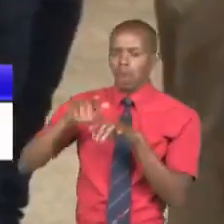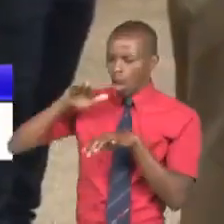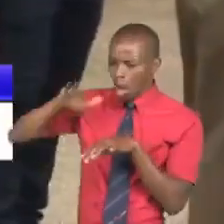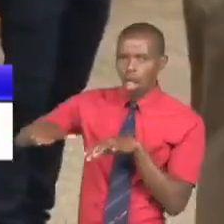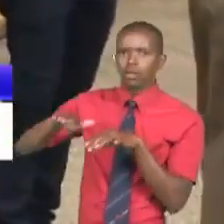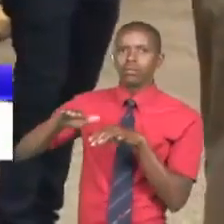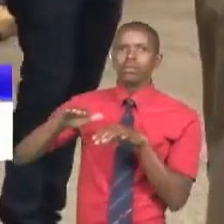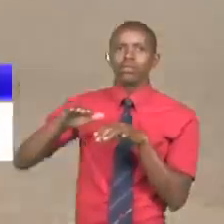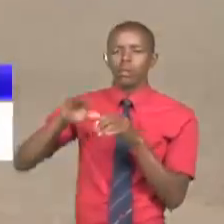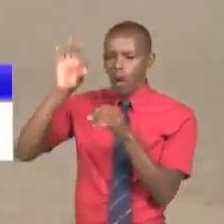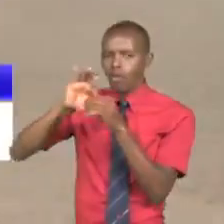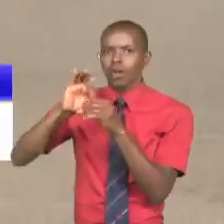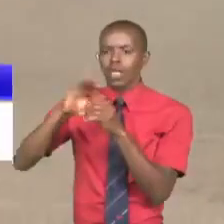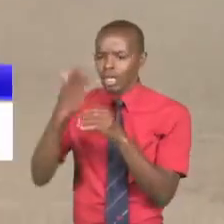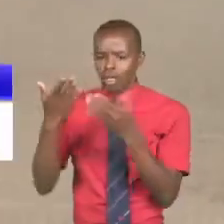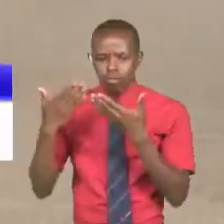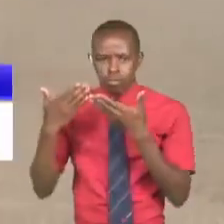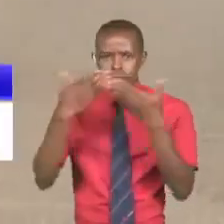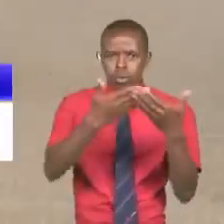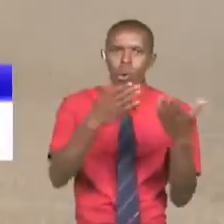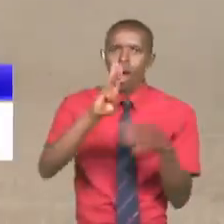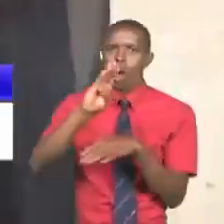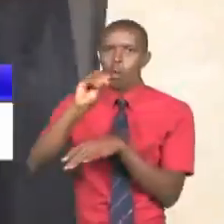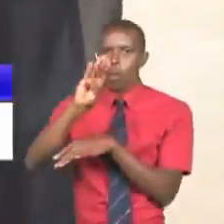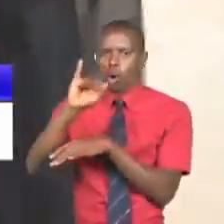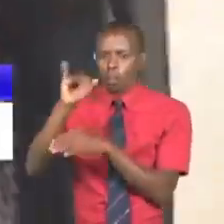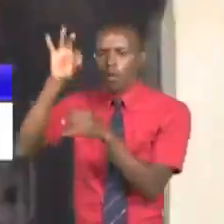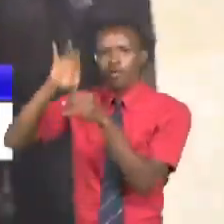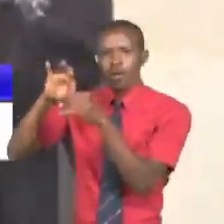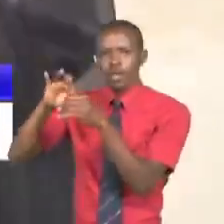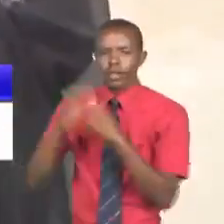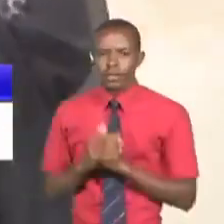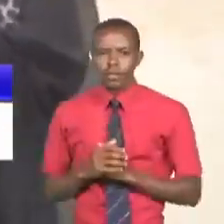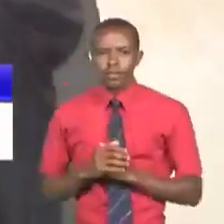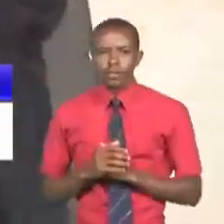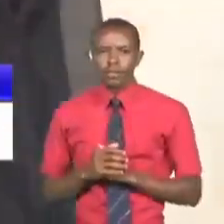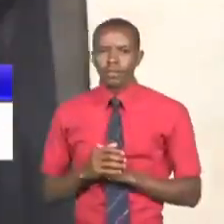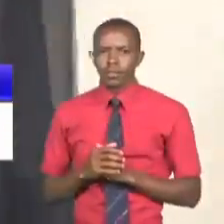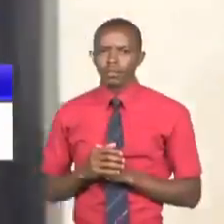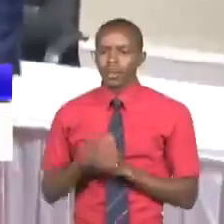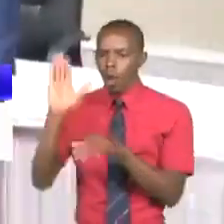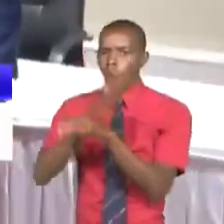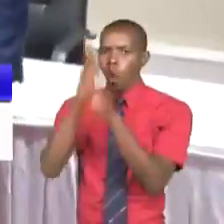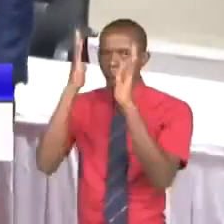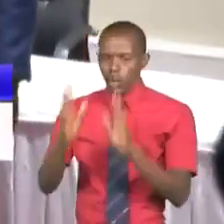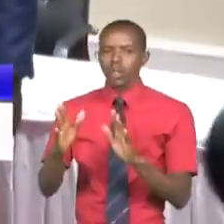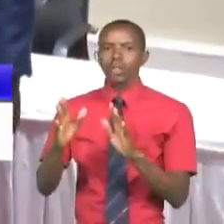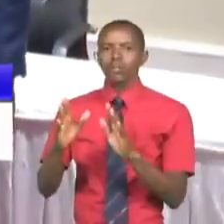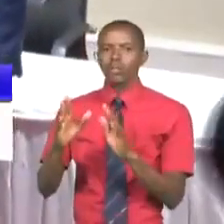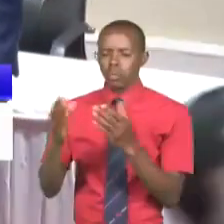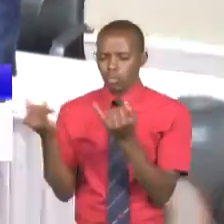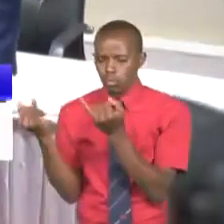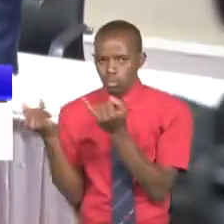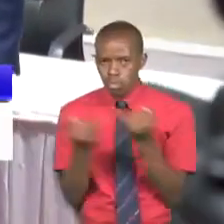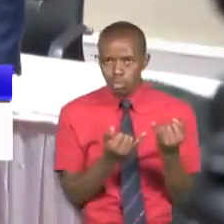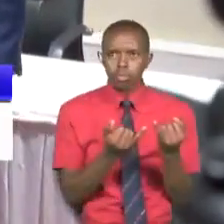polling materials in some places, including where Bobby Wine voted. The pop star was, however, received at the polling station with